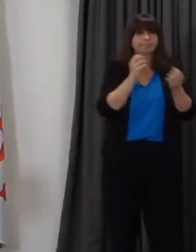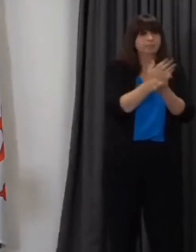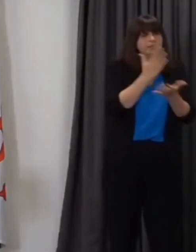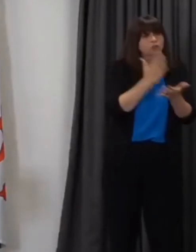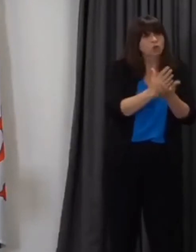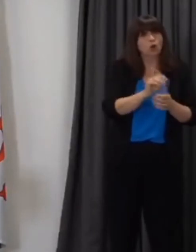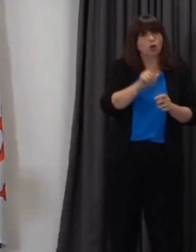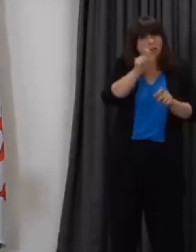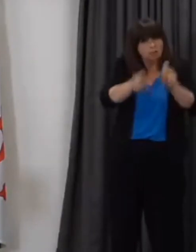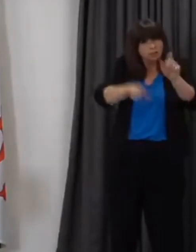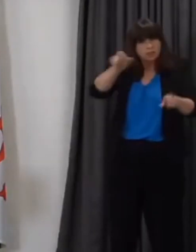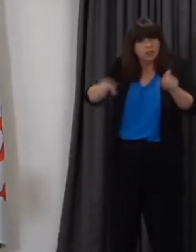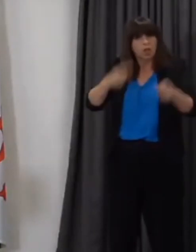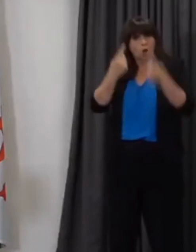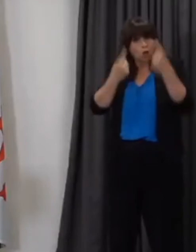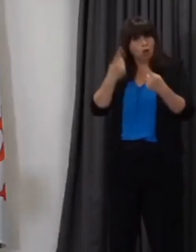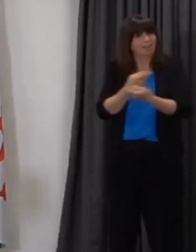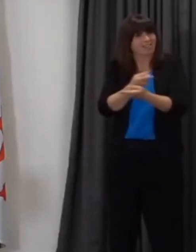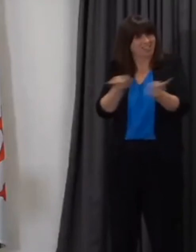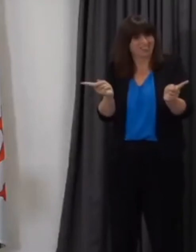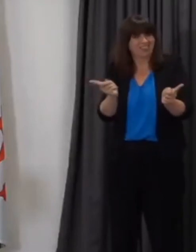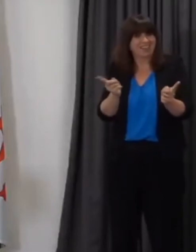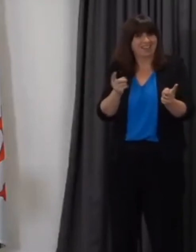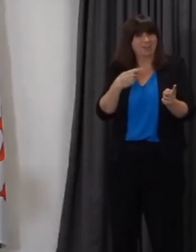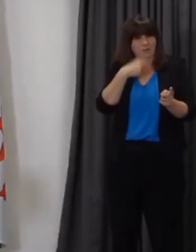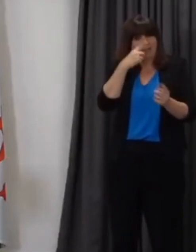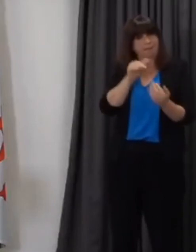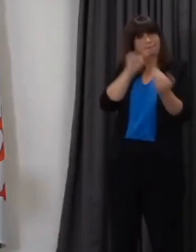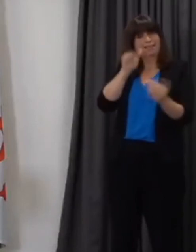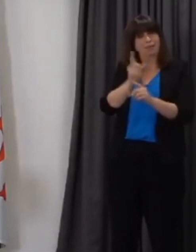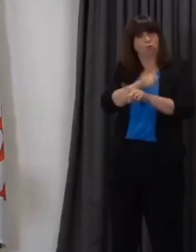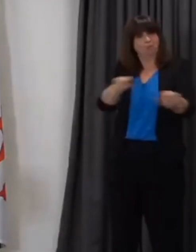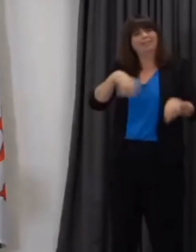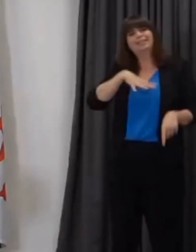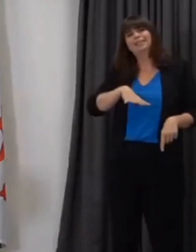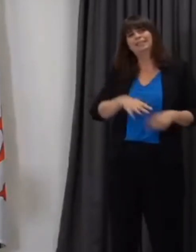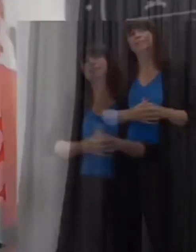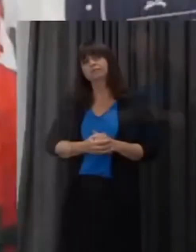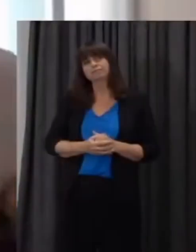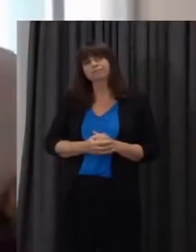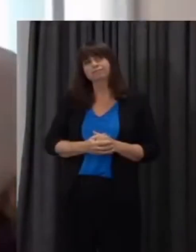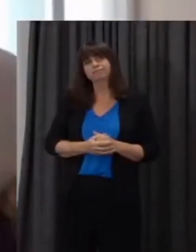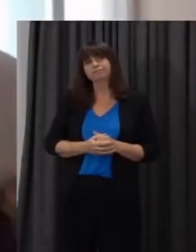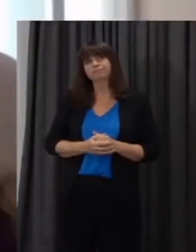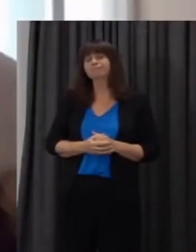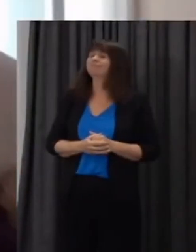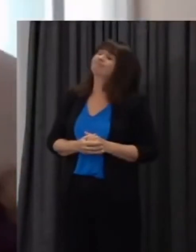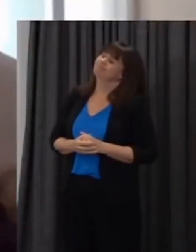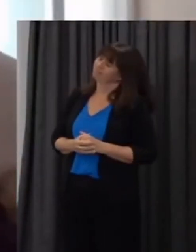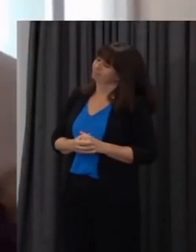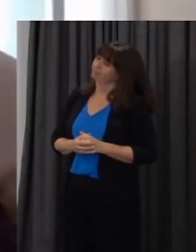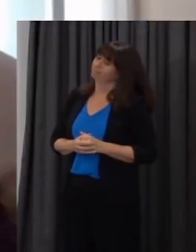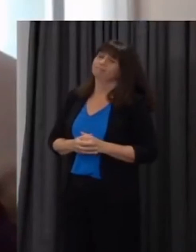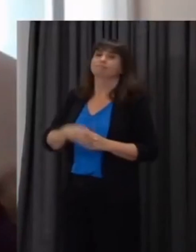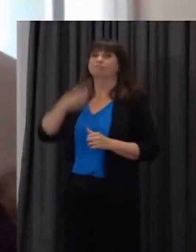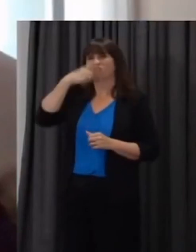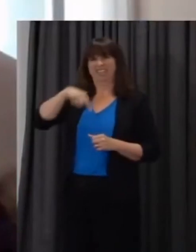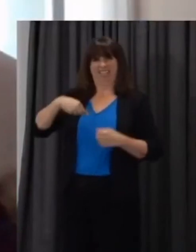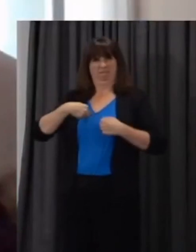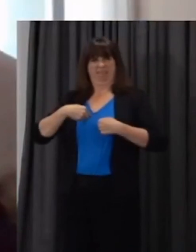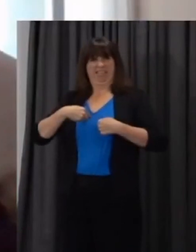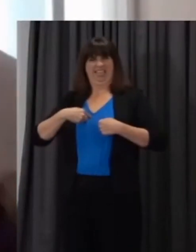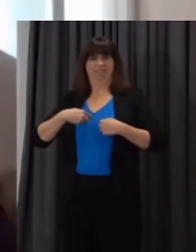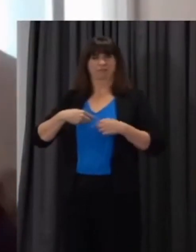individual students uh requirements at this time thank you and if i was a year 11